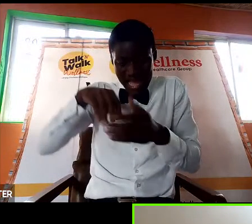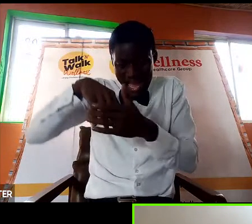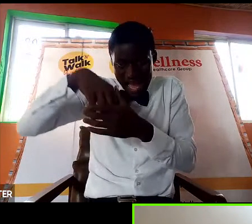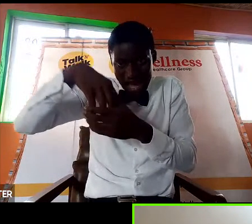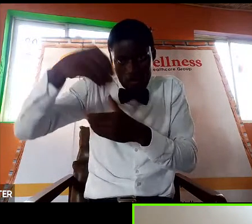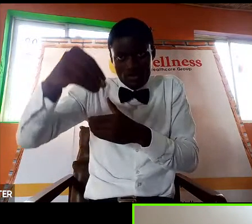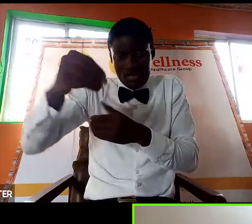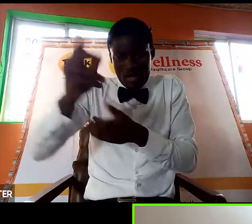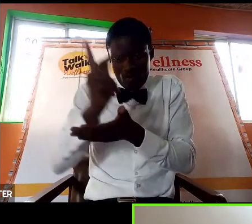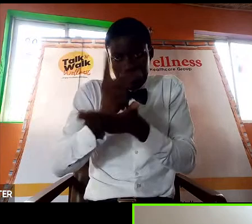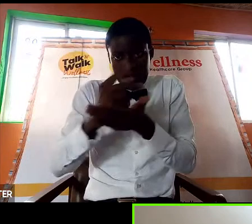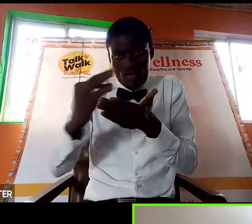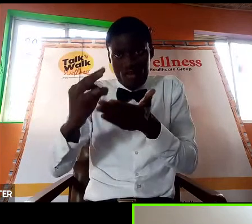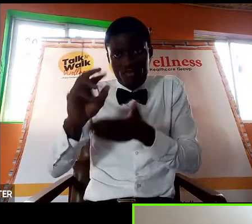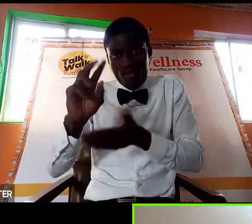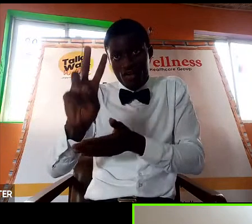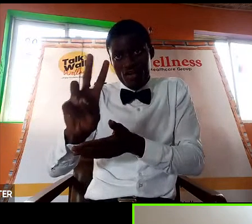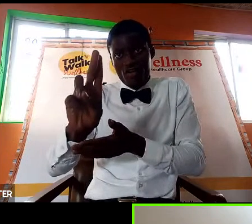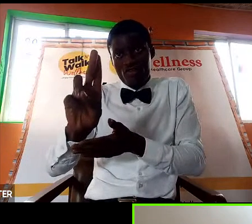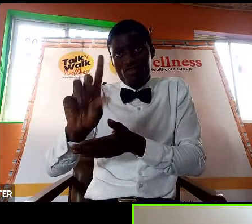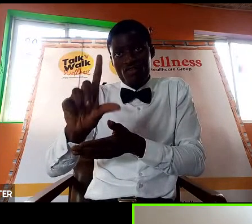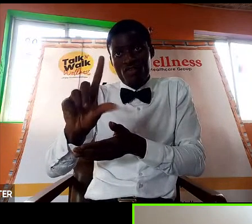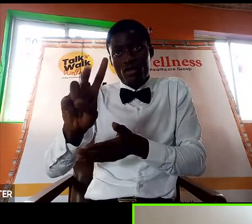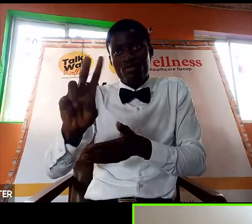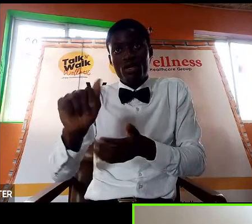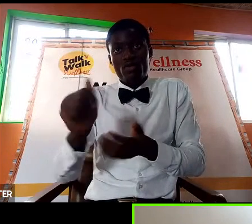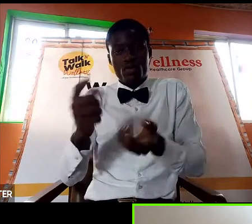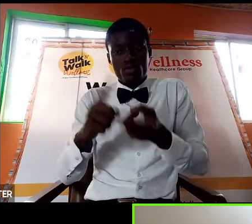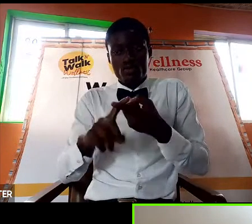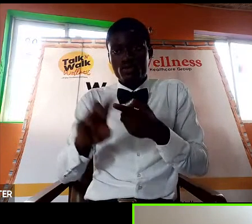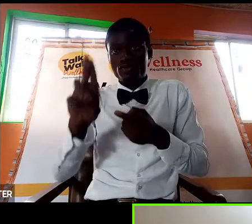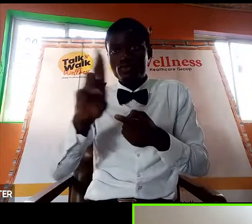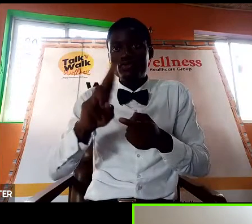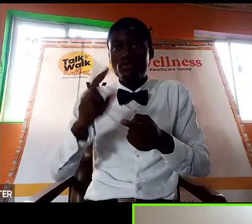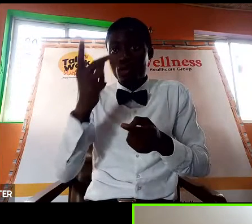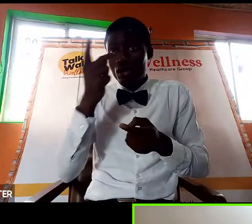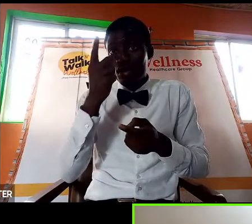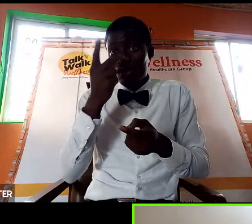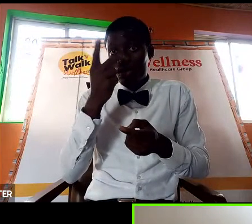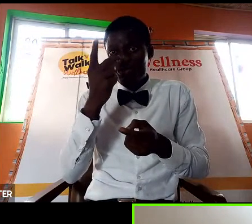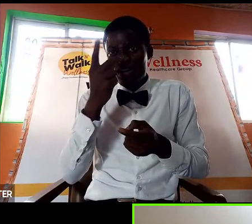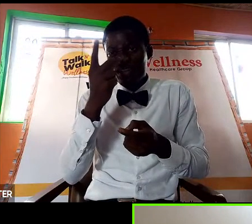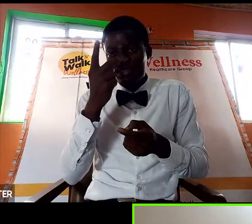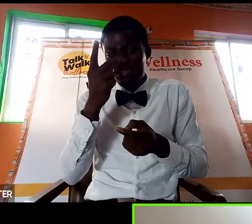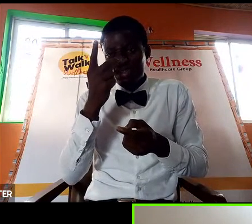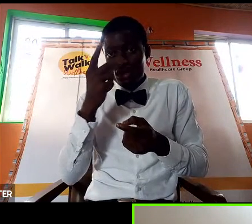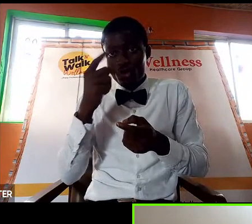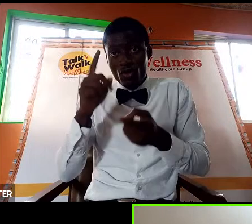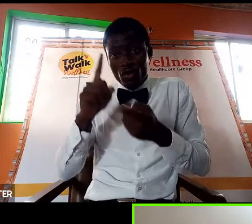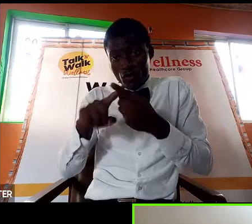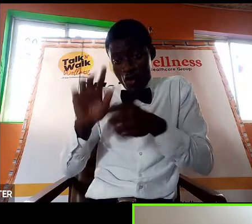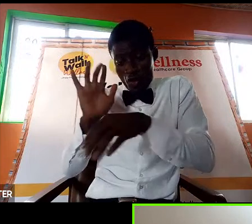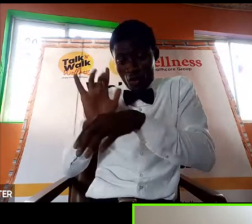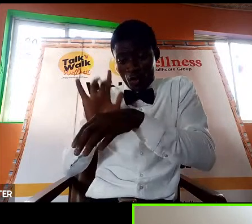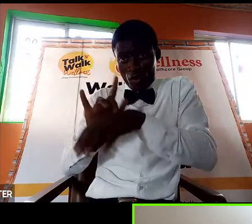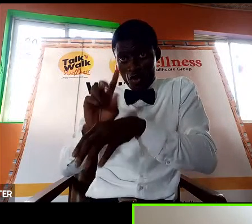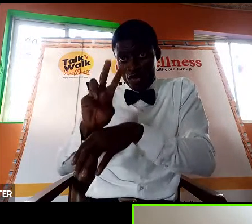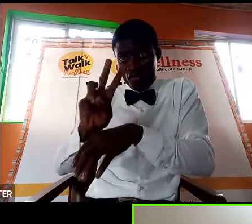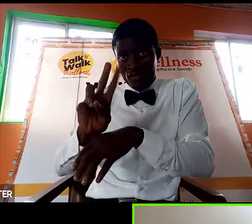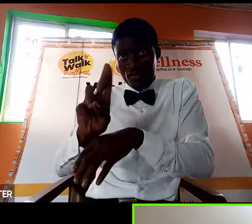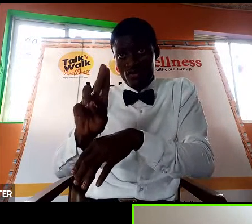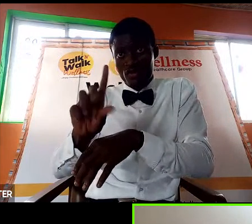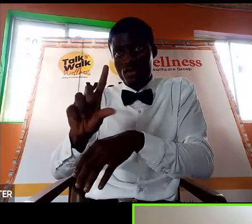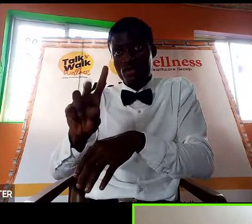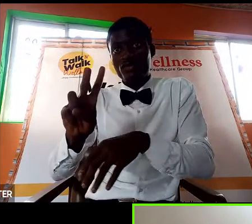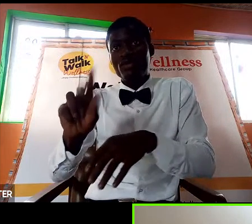be using your penis, you want to use your size as an advantage, you must be able to be touching certain